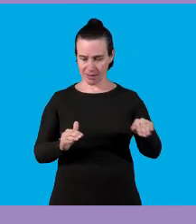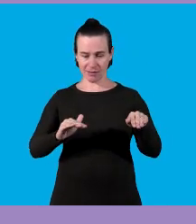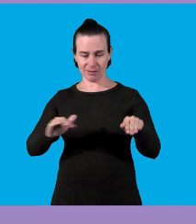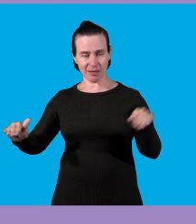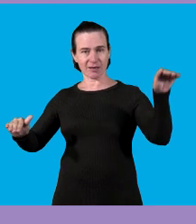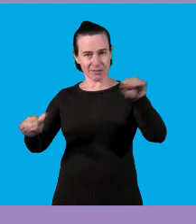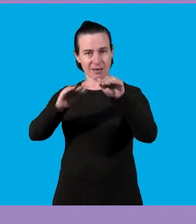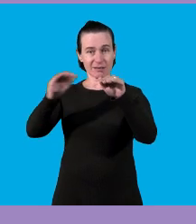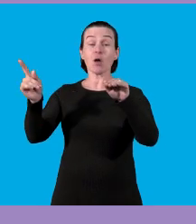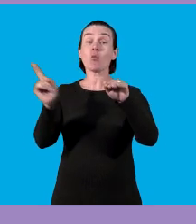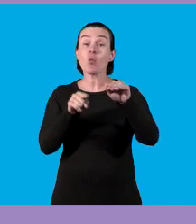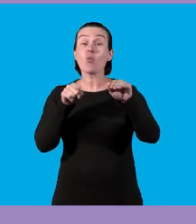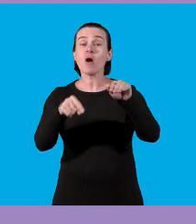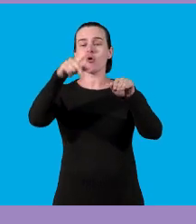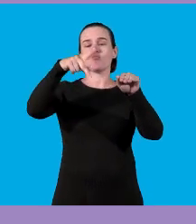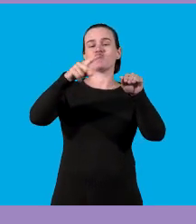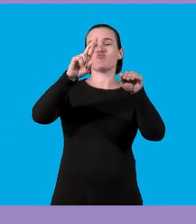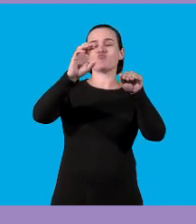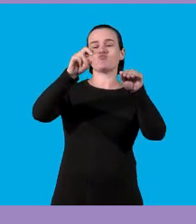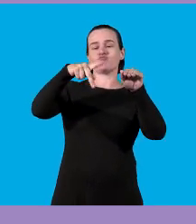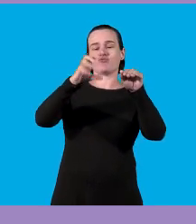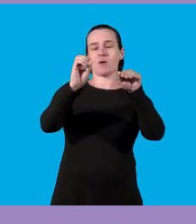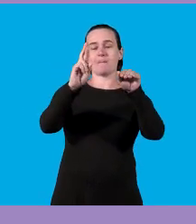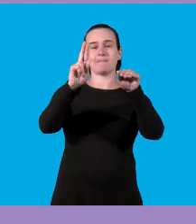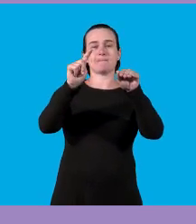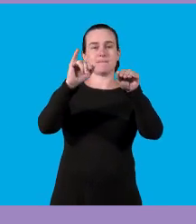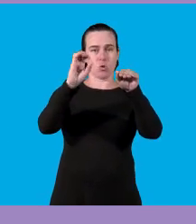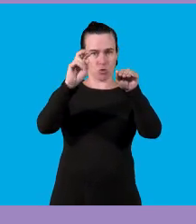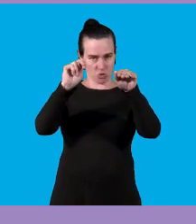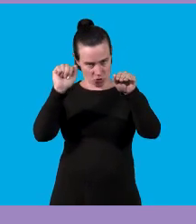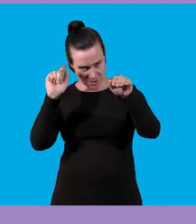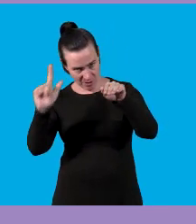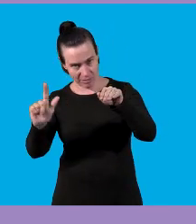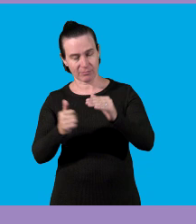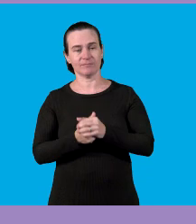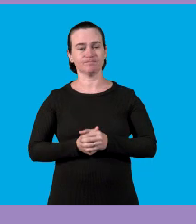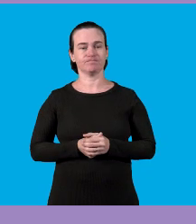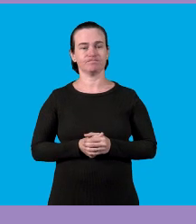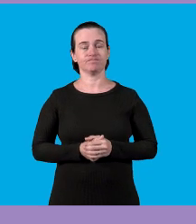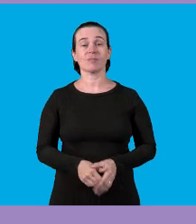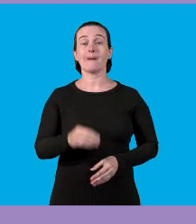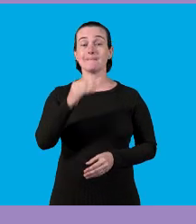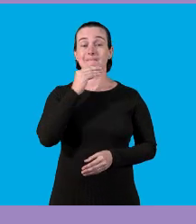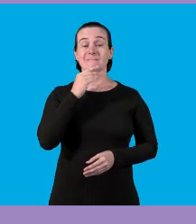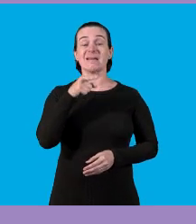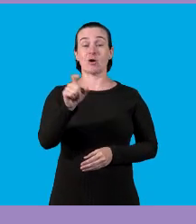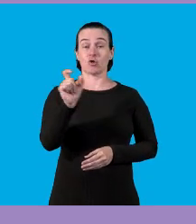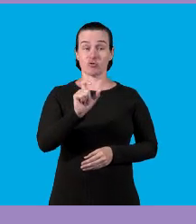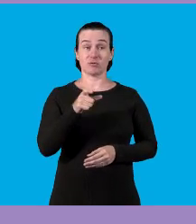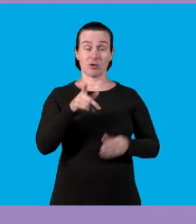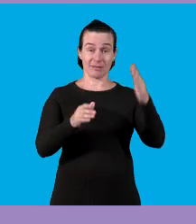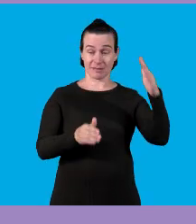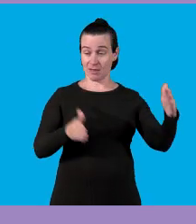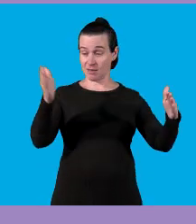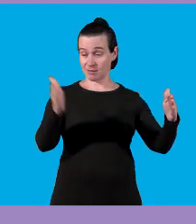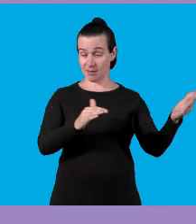sides are in proportion. So we write that as the reason, because they want the reason as well. Therefore, the